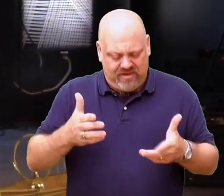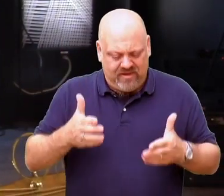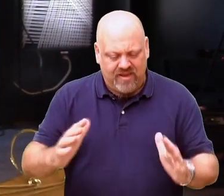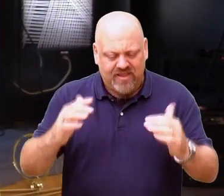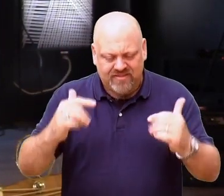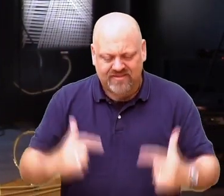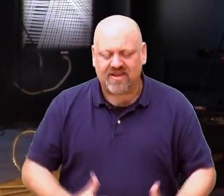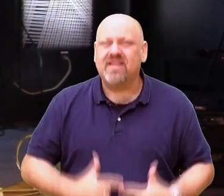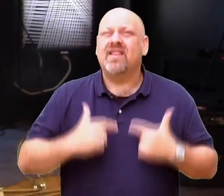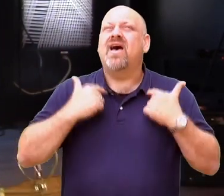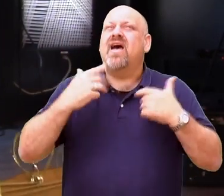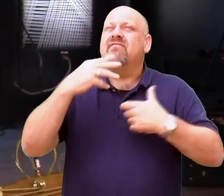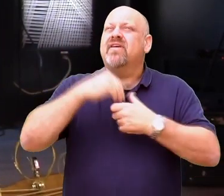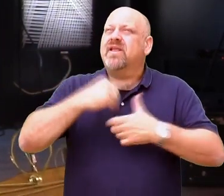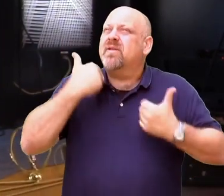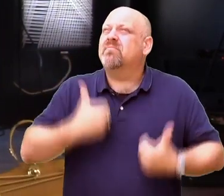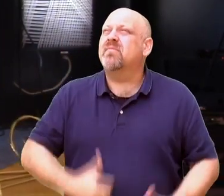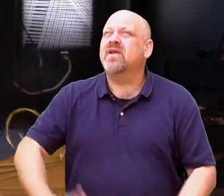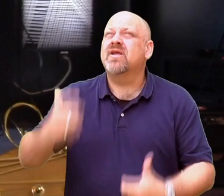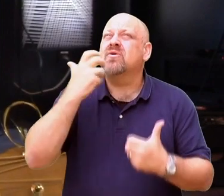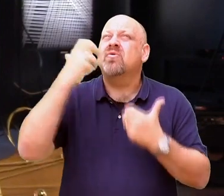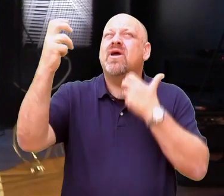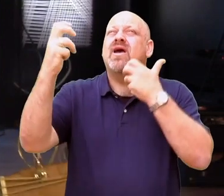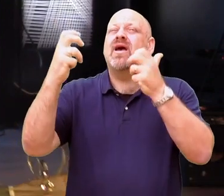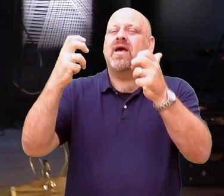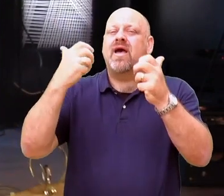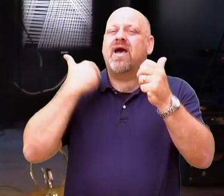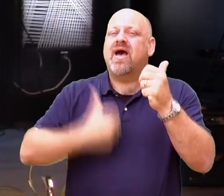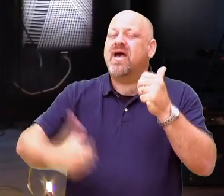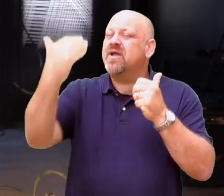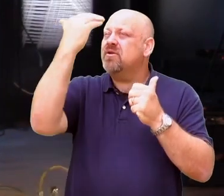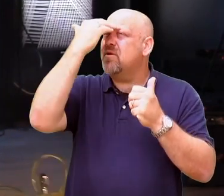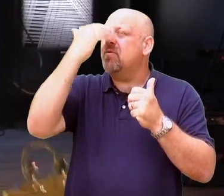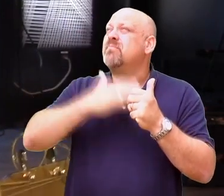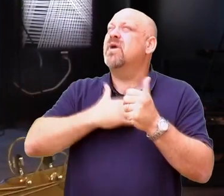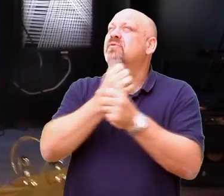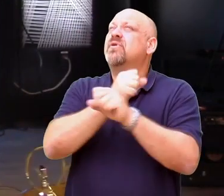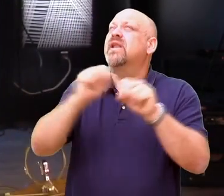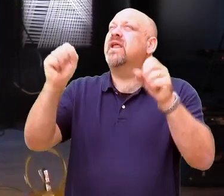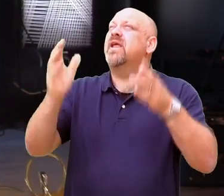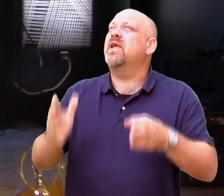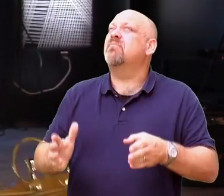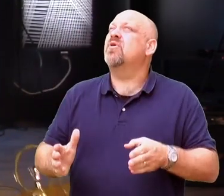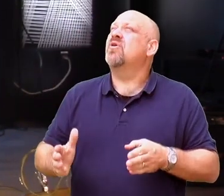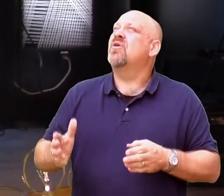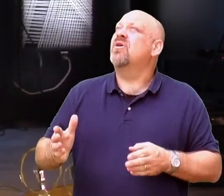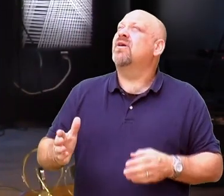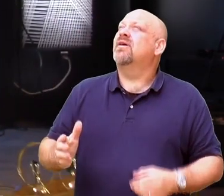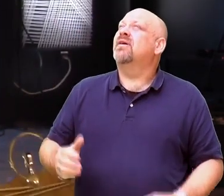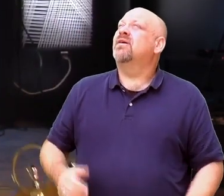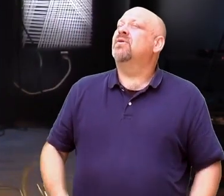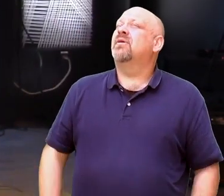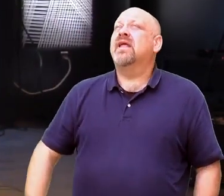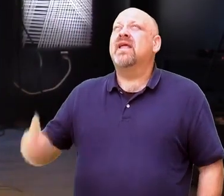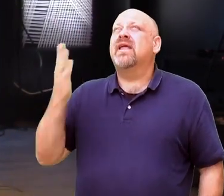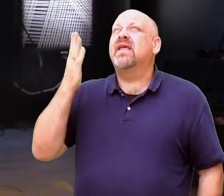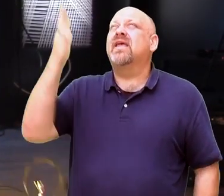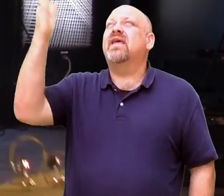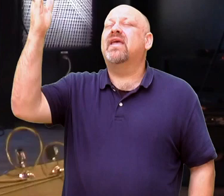this life within me cry, I know my